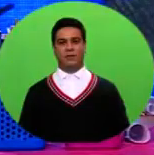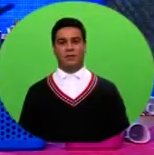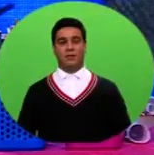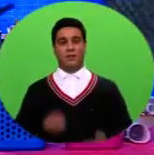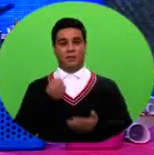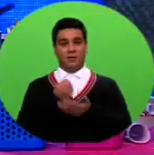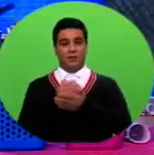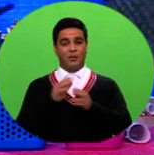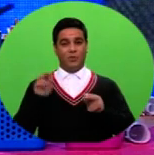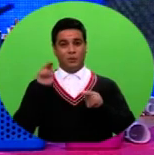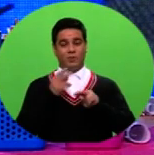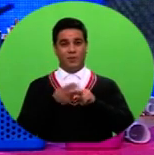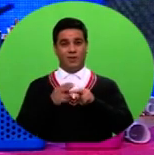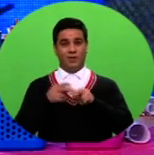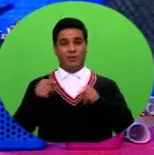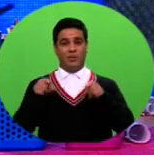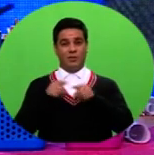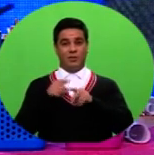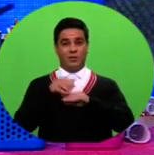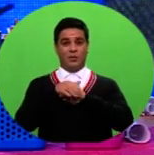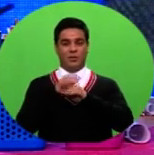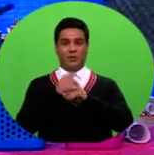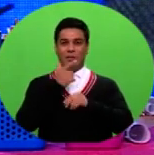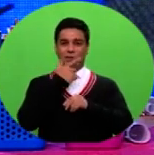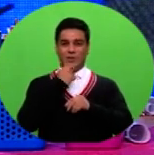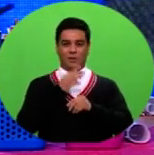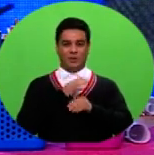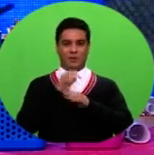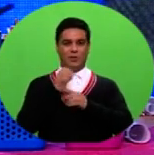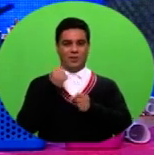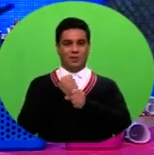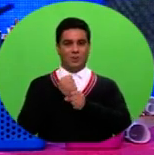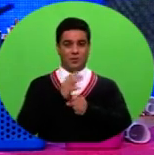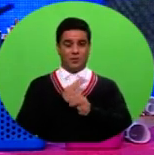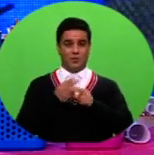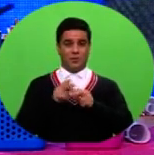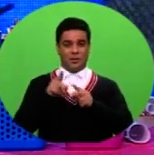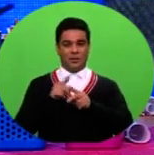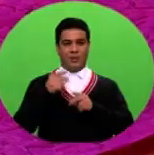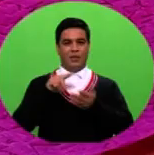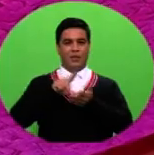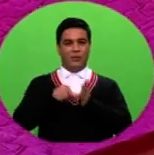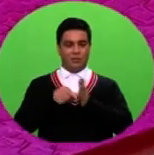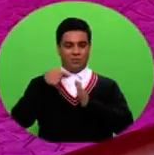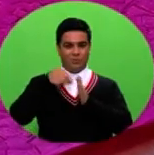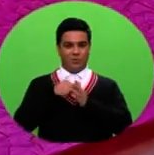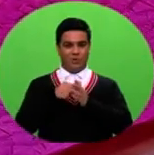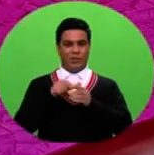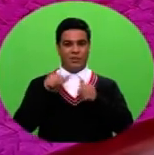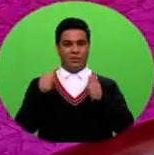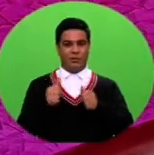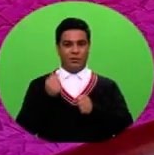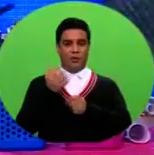Mana aziz o'quvchilar, mana bunday chiroyli bo'lgan qutucha yasaldi. Agar buni geometrik shakl deb oladigan